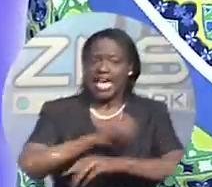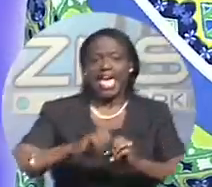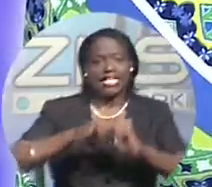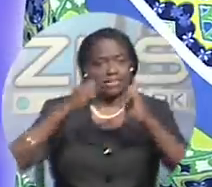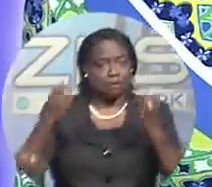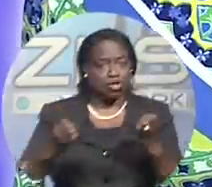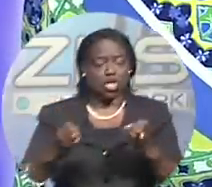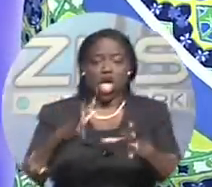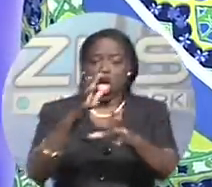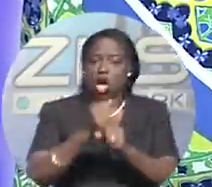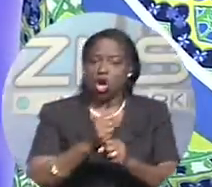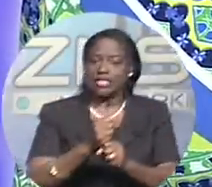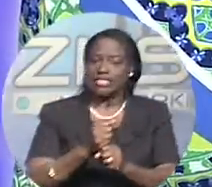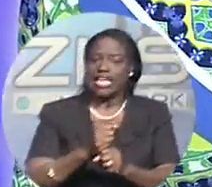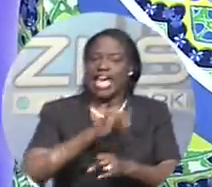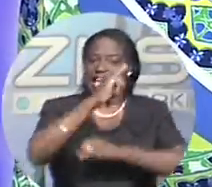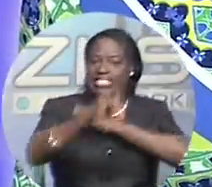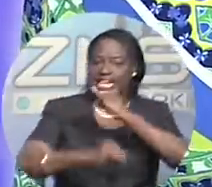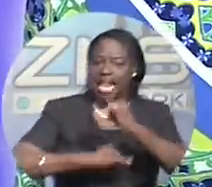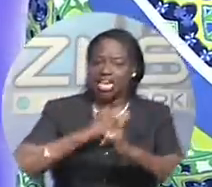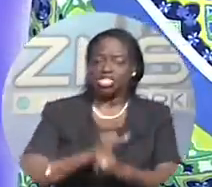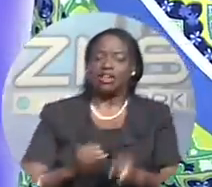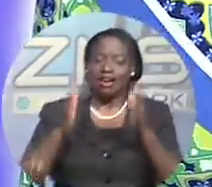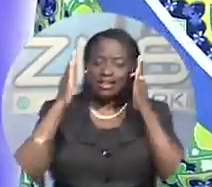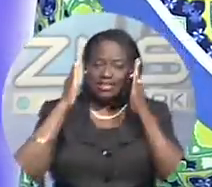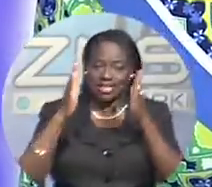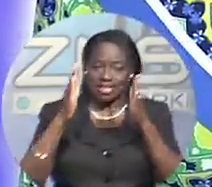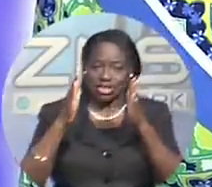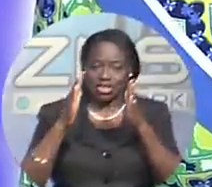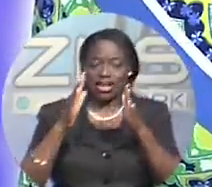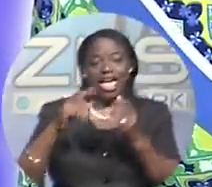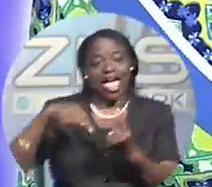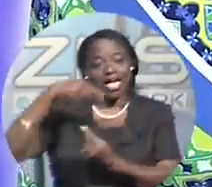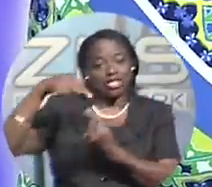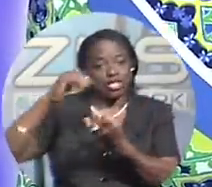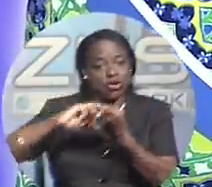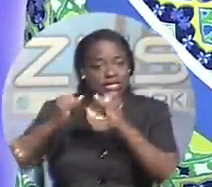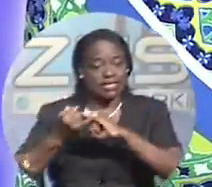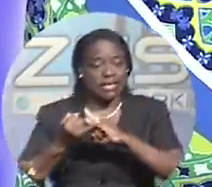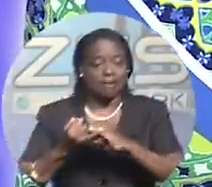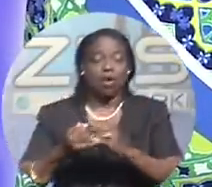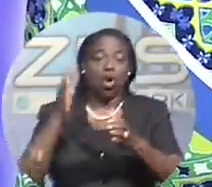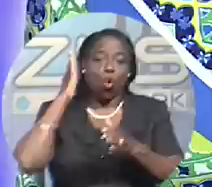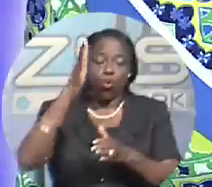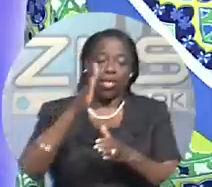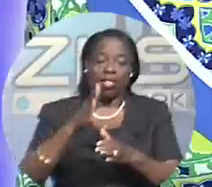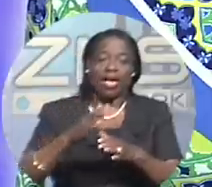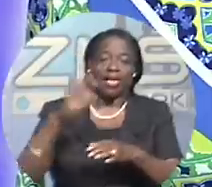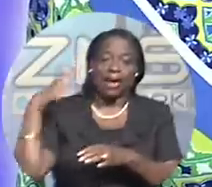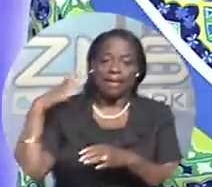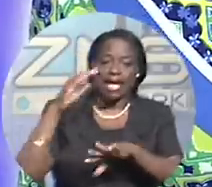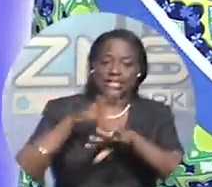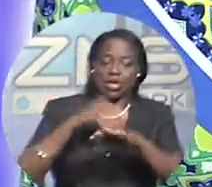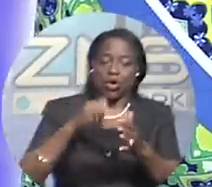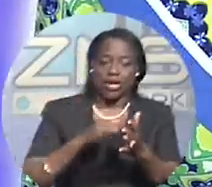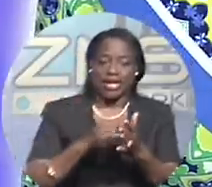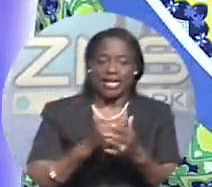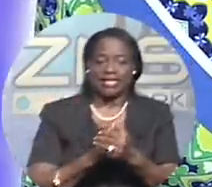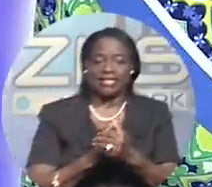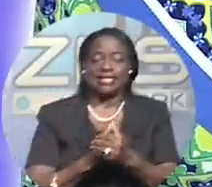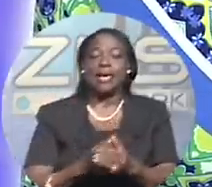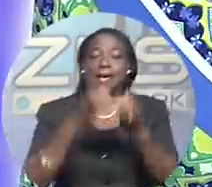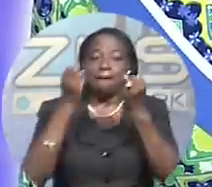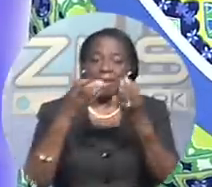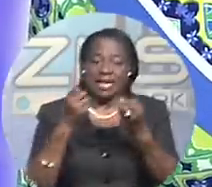attention, and it's something that tourism officials hope to capitalize on. Several European journalists were in town this weekend to get the Bahamian Carnival